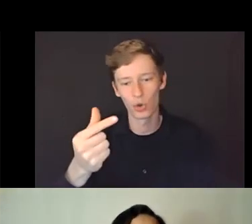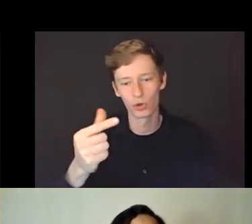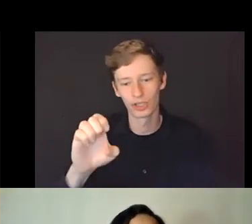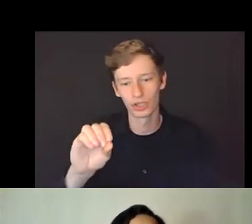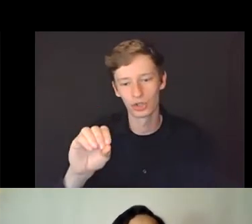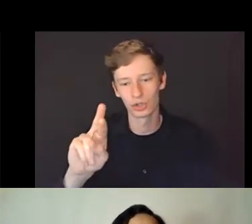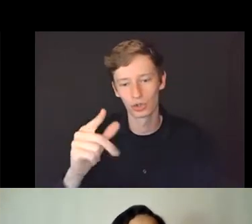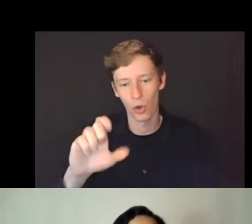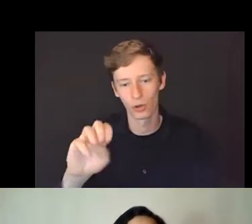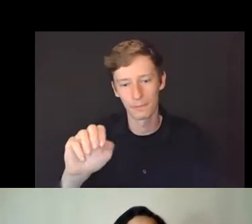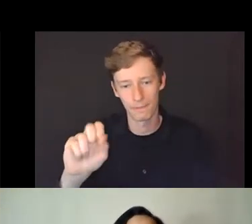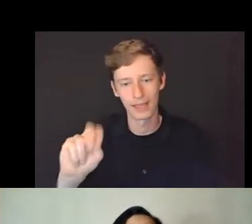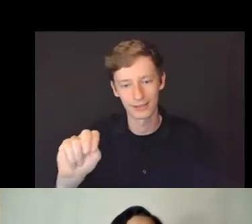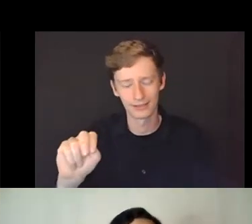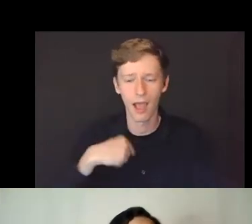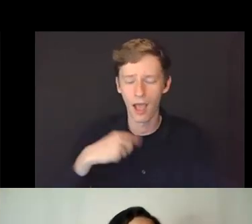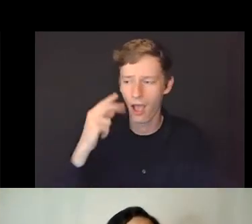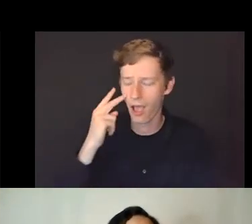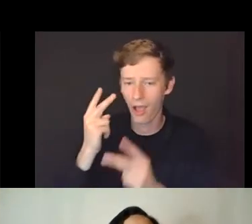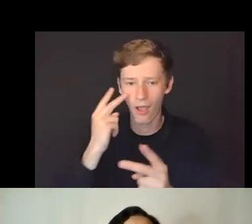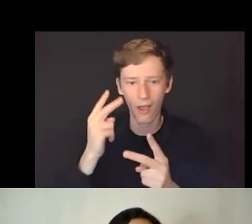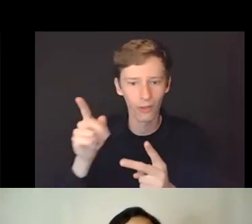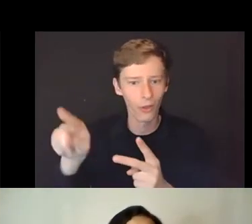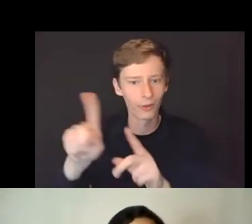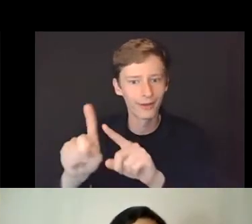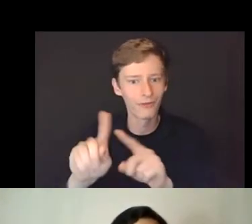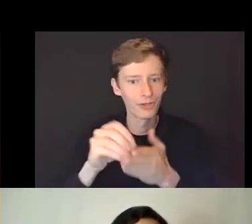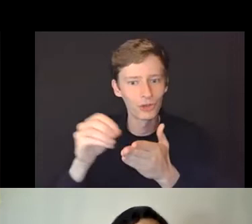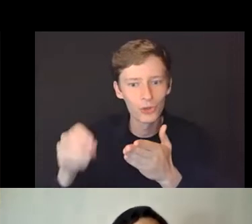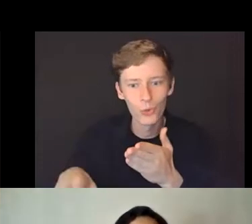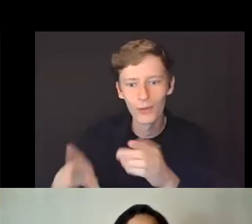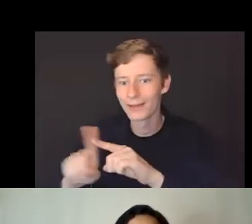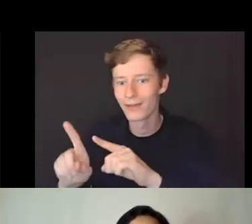and the energy of students of different interests coming together